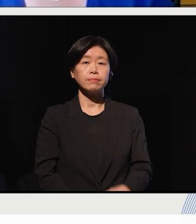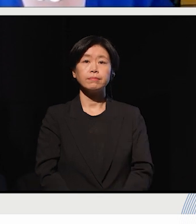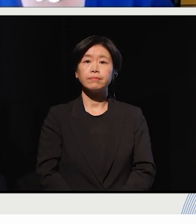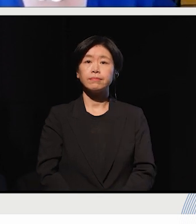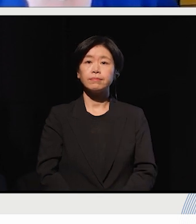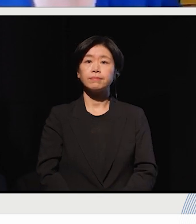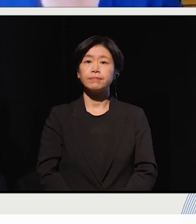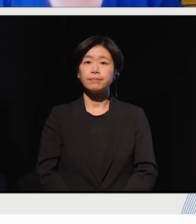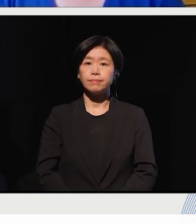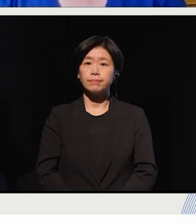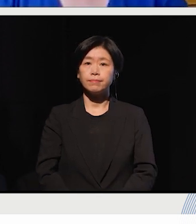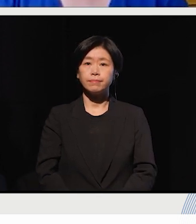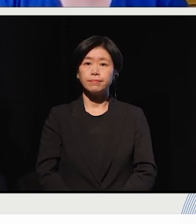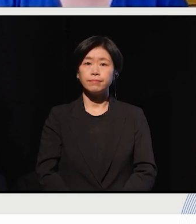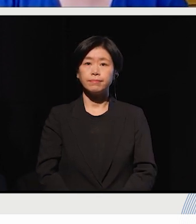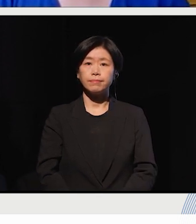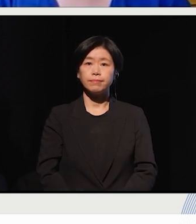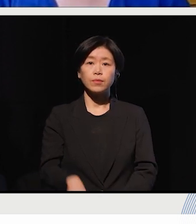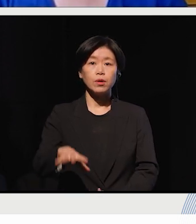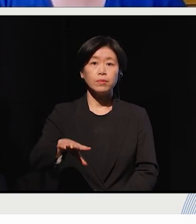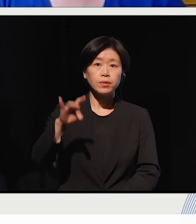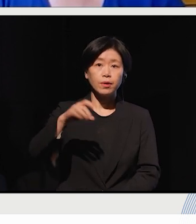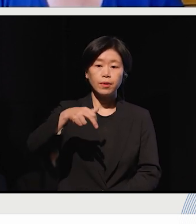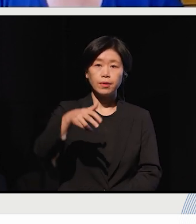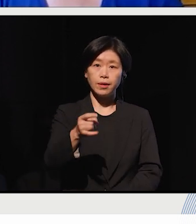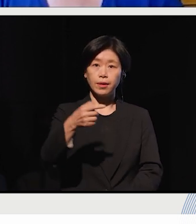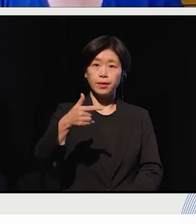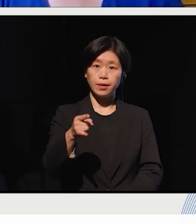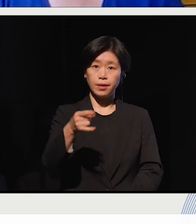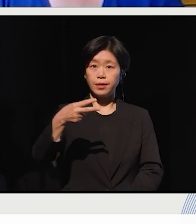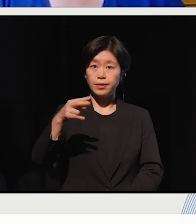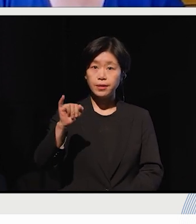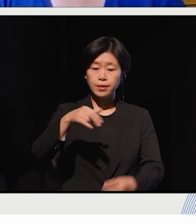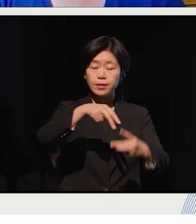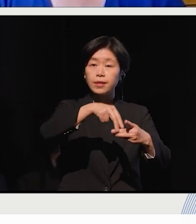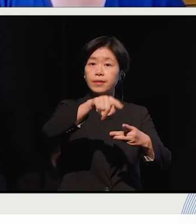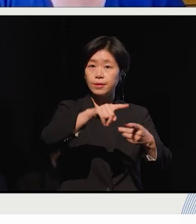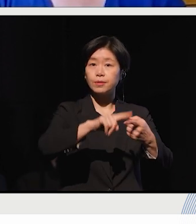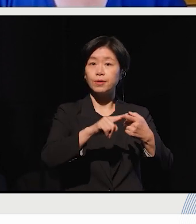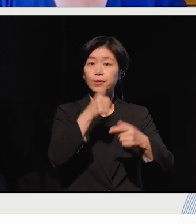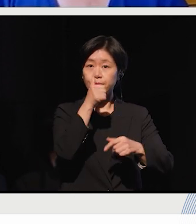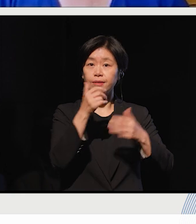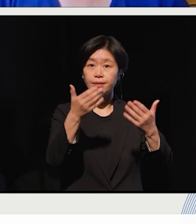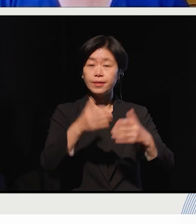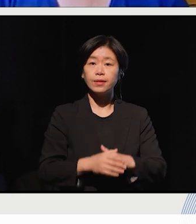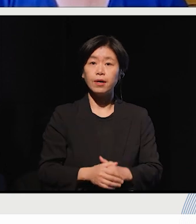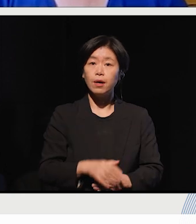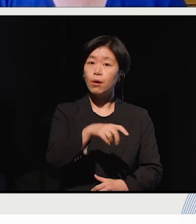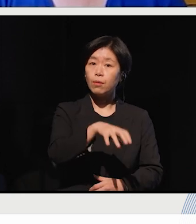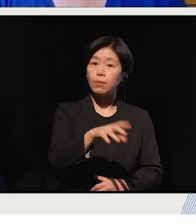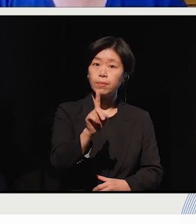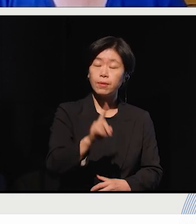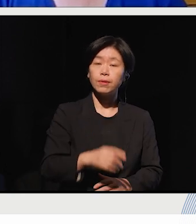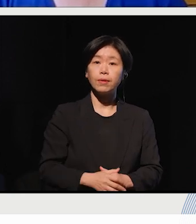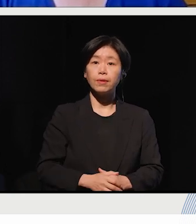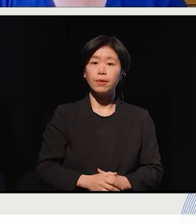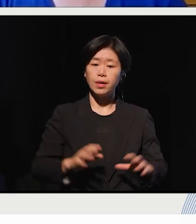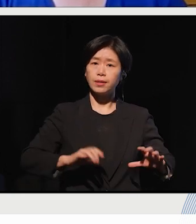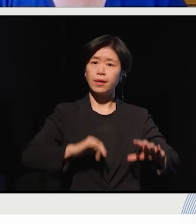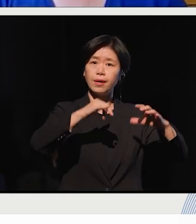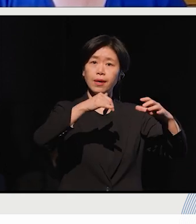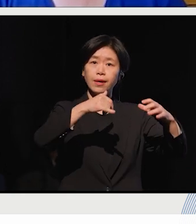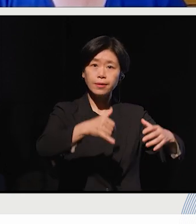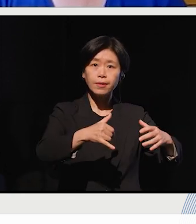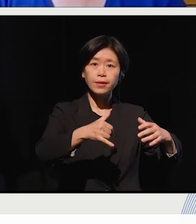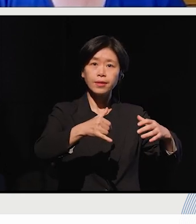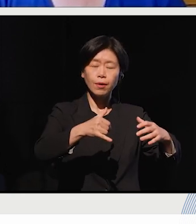Let me first introduce you to the Kennedy Center. The Kennedy Center is a vibrant cultural hub presenting world-class performances